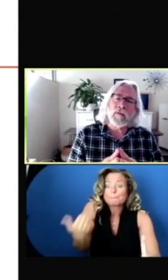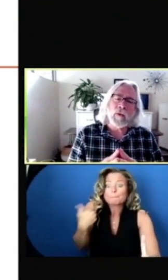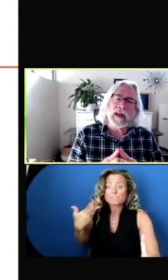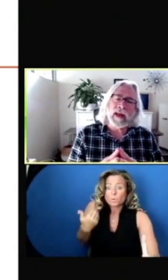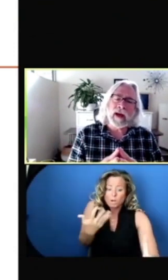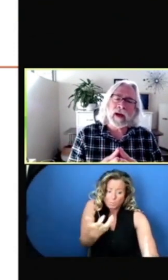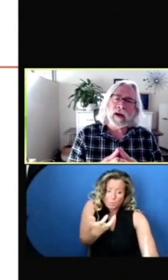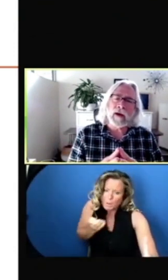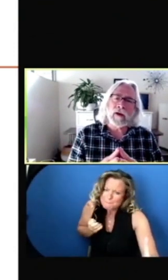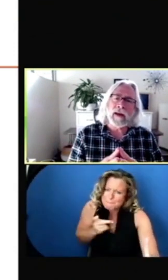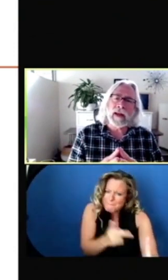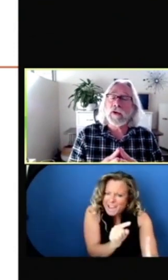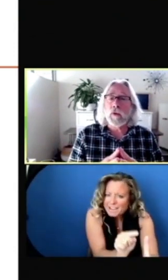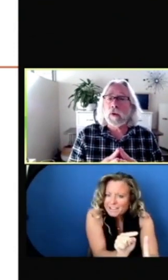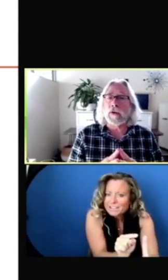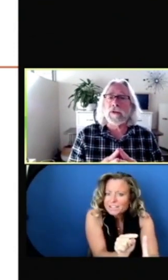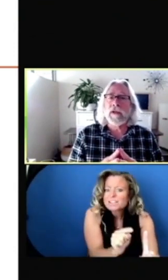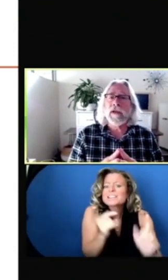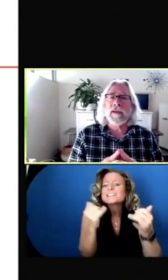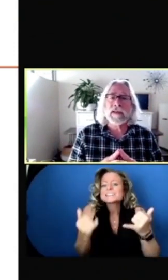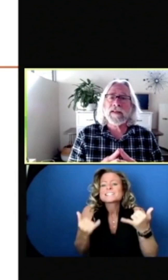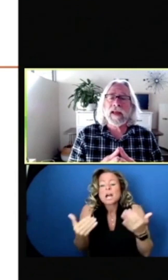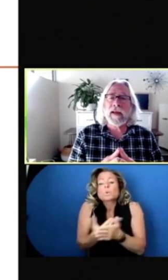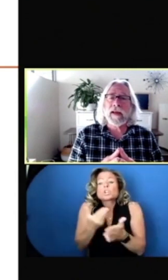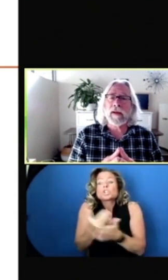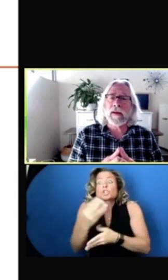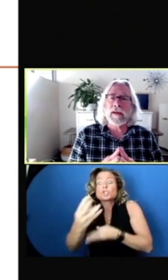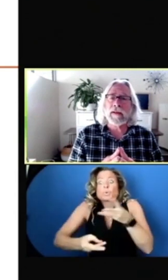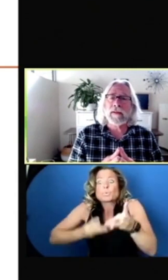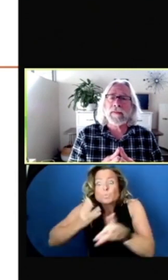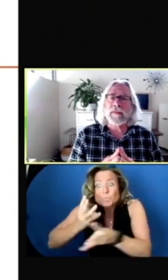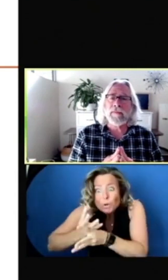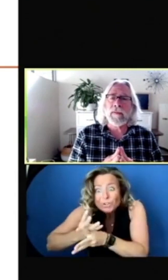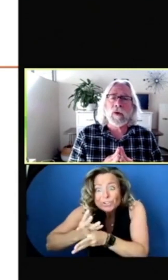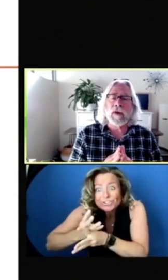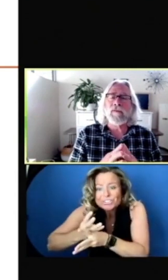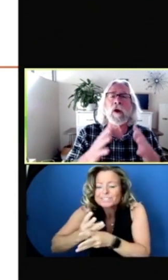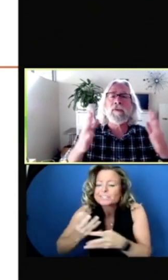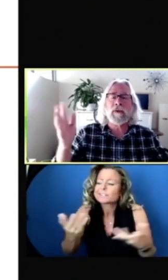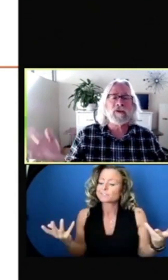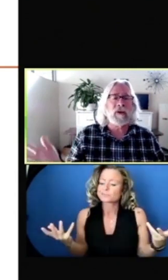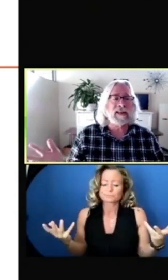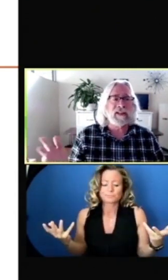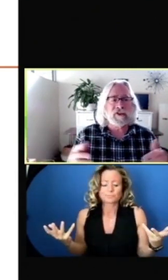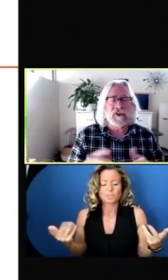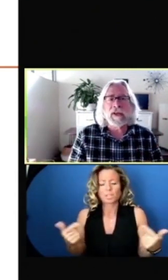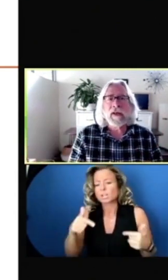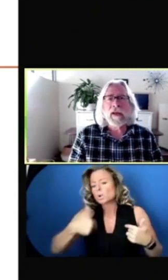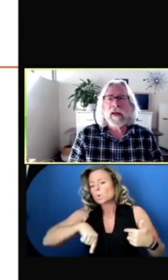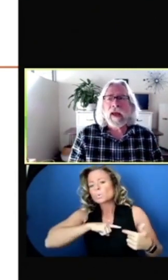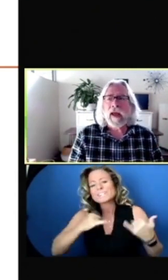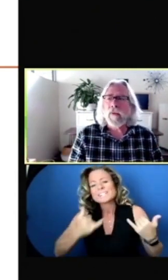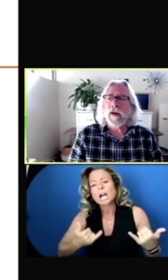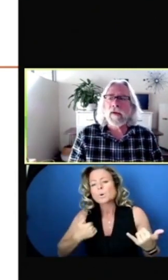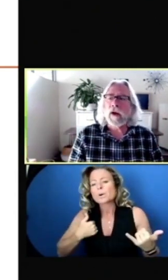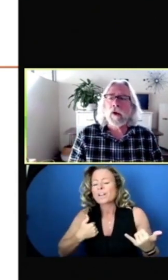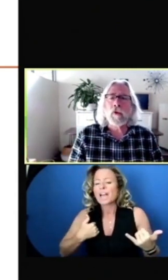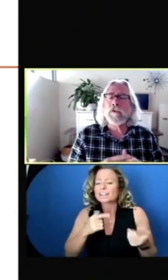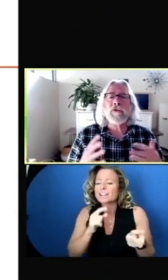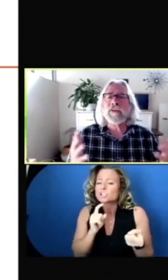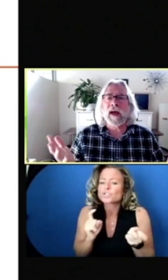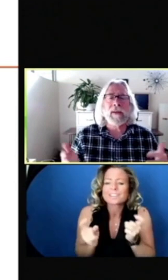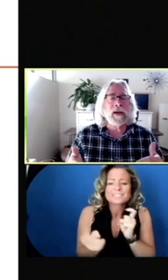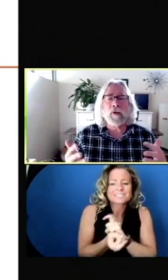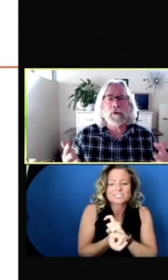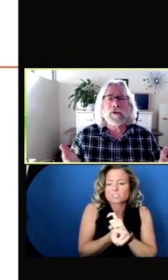that. We are in a new world. This is you know, we've gone through a transition, and we are in a